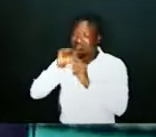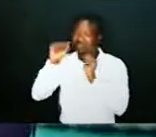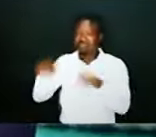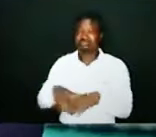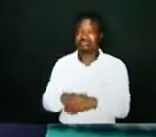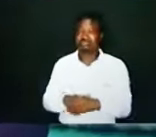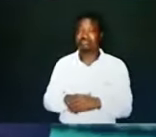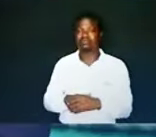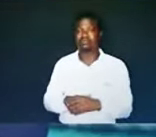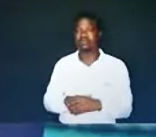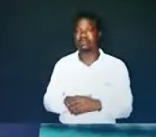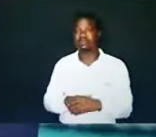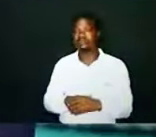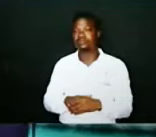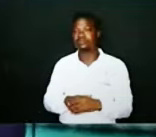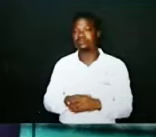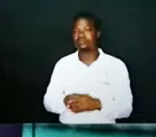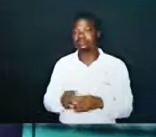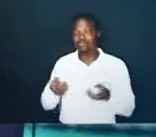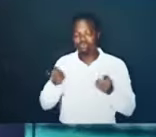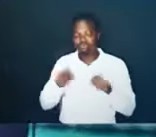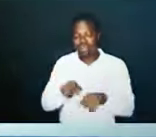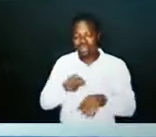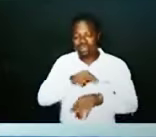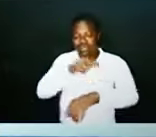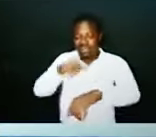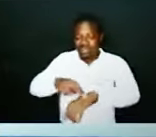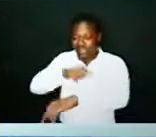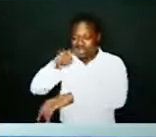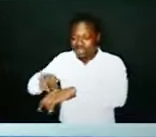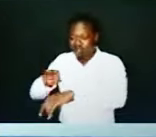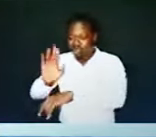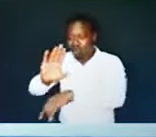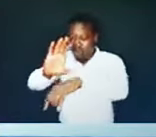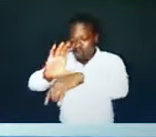And as they interacted with the cultures of the nations,